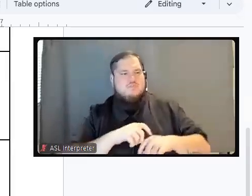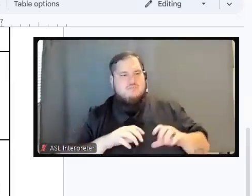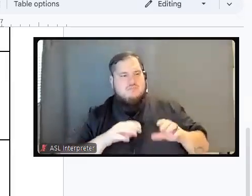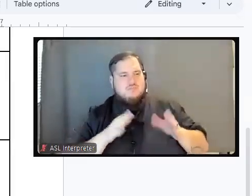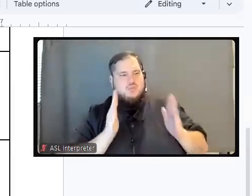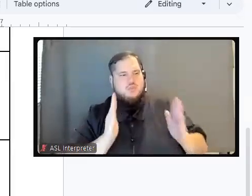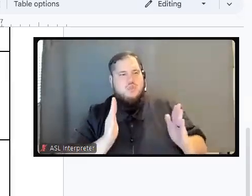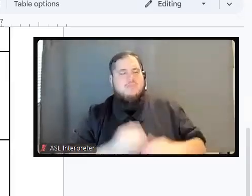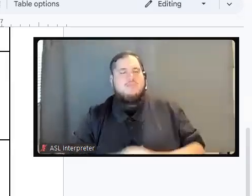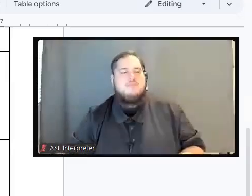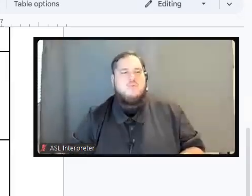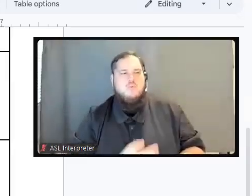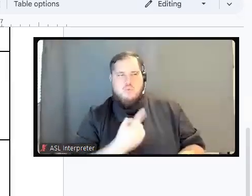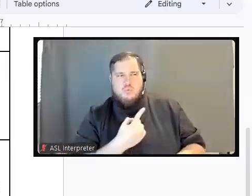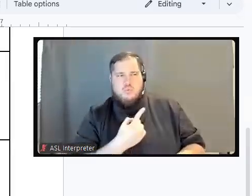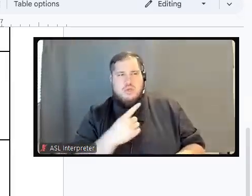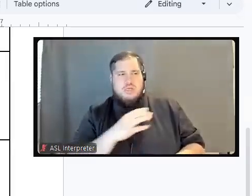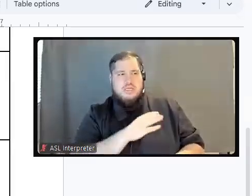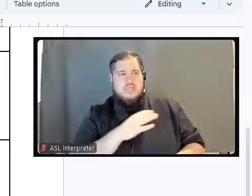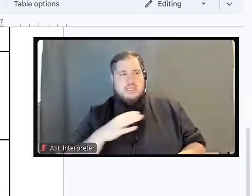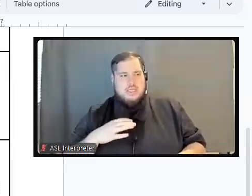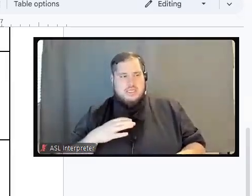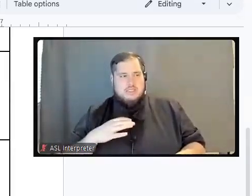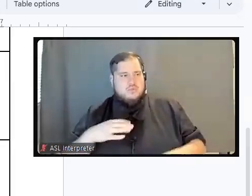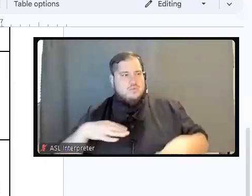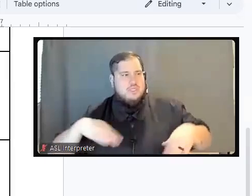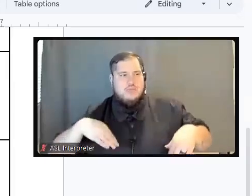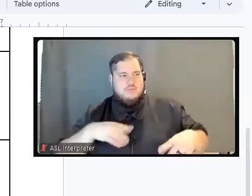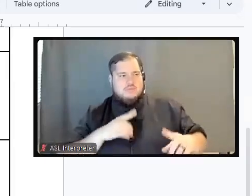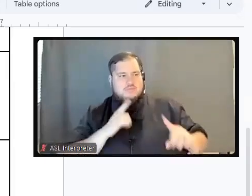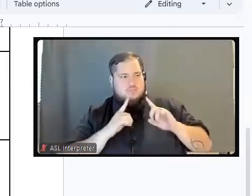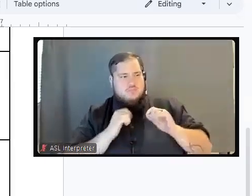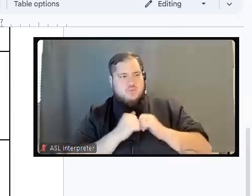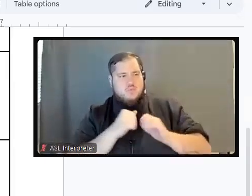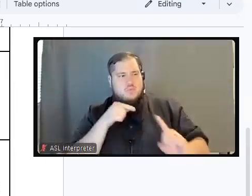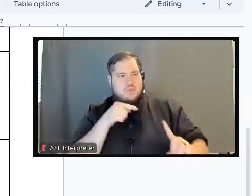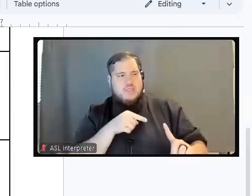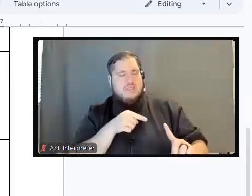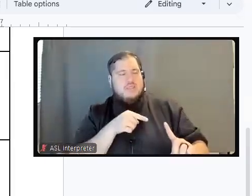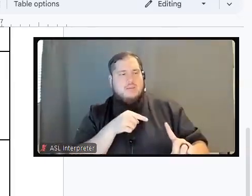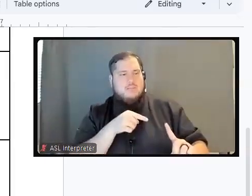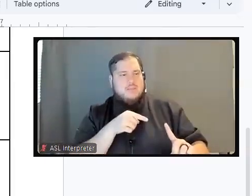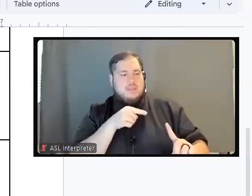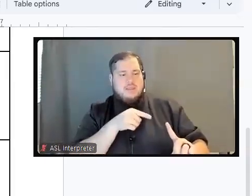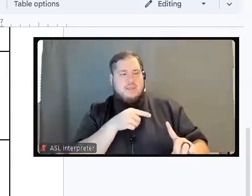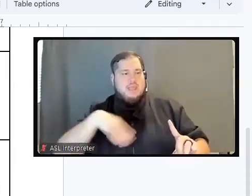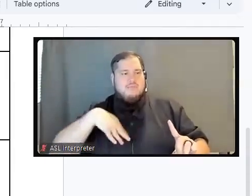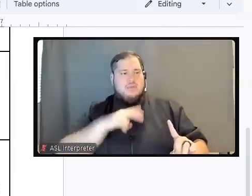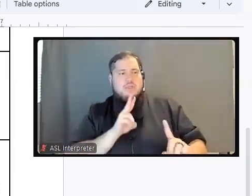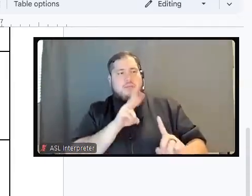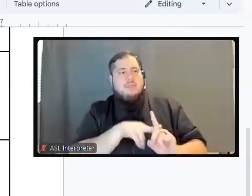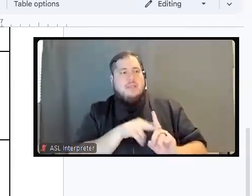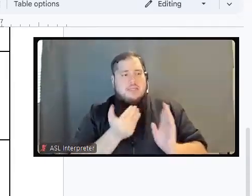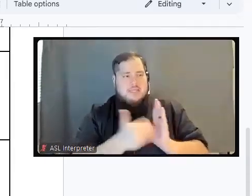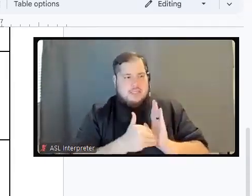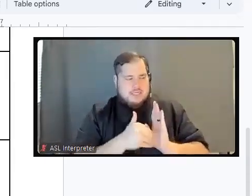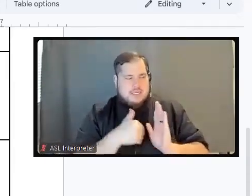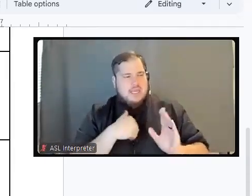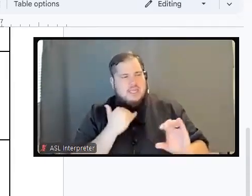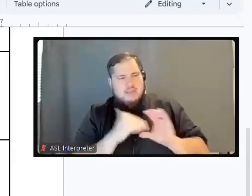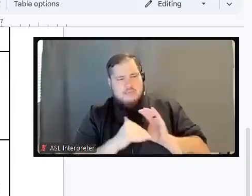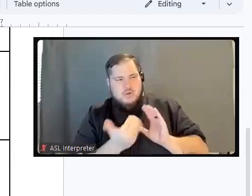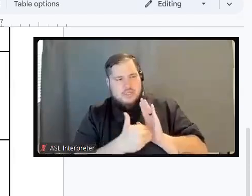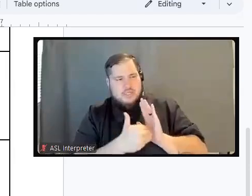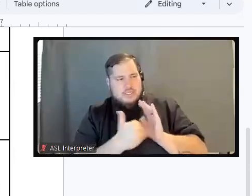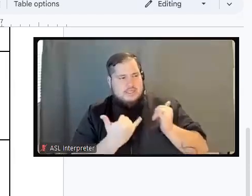one council member that I have not spoken with that has not reapplied. I emailed them this morning. So